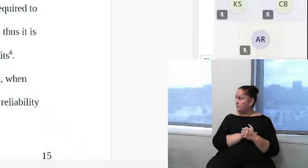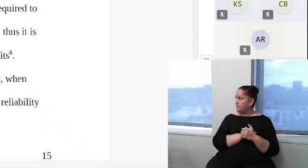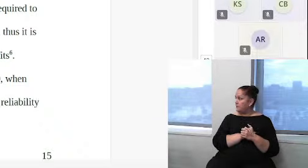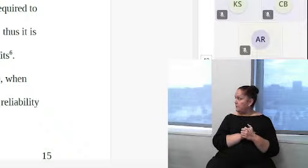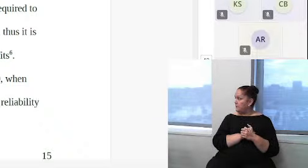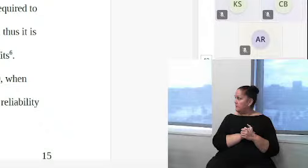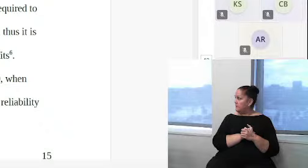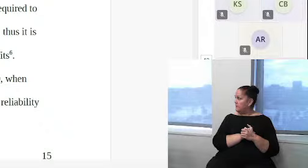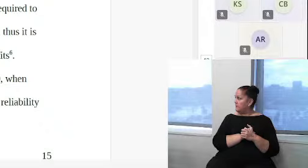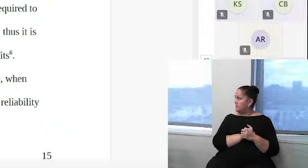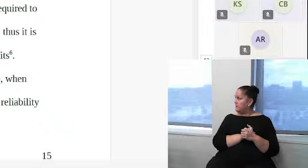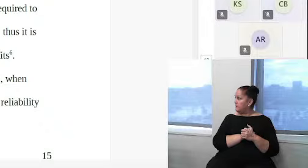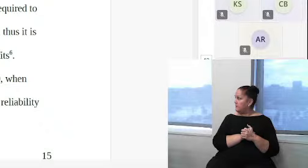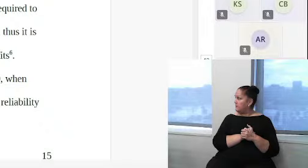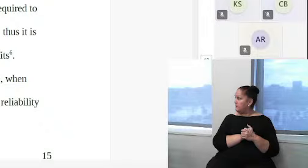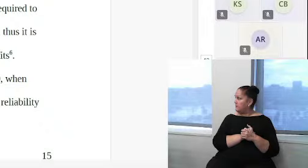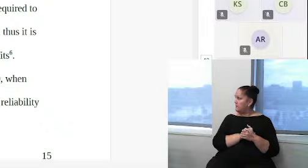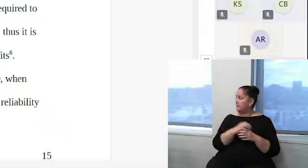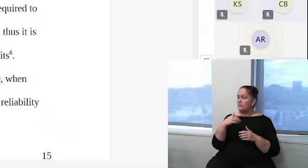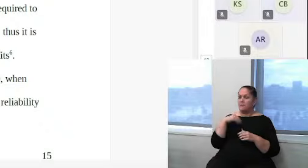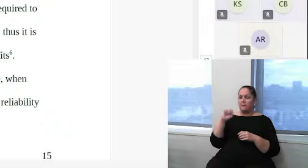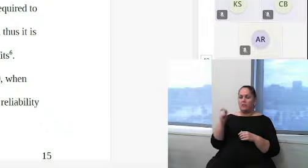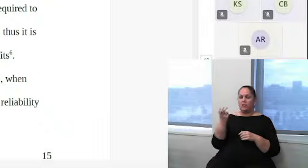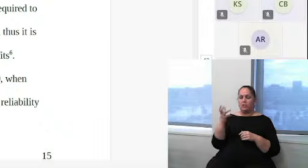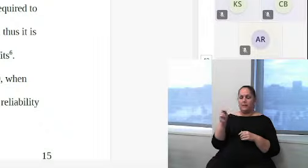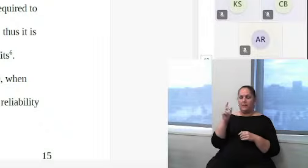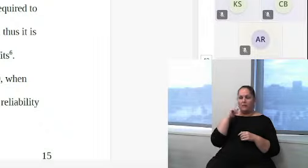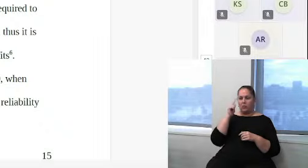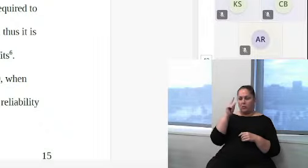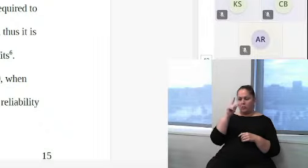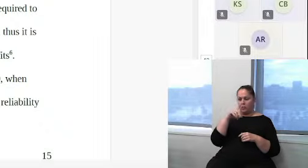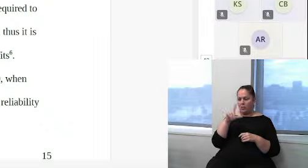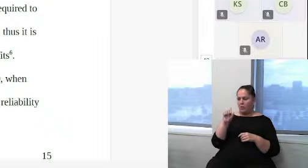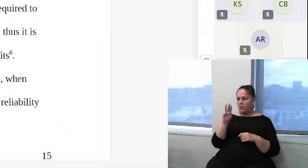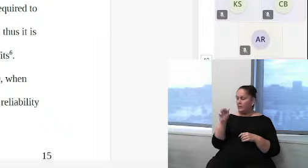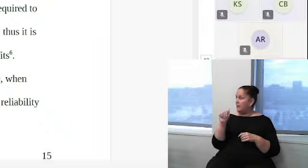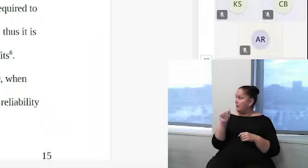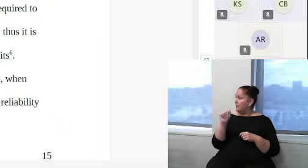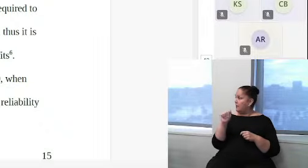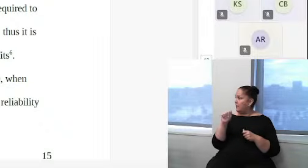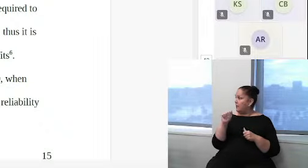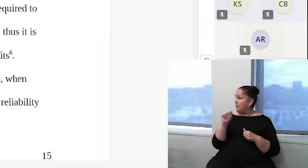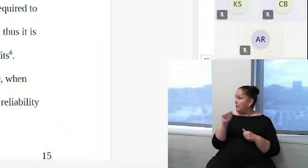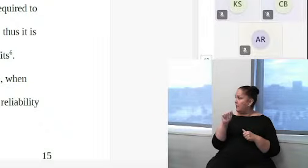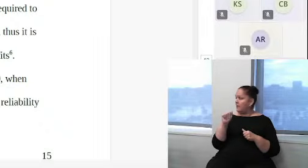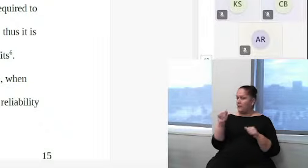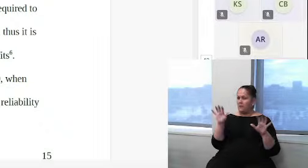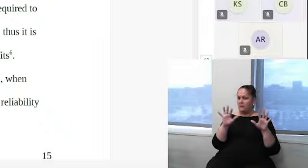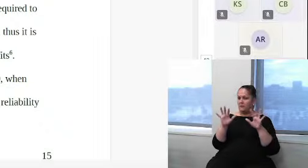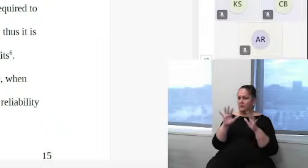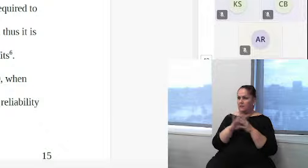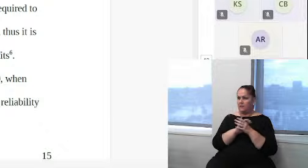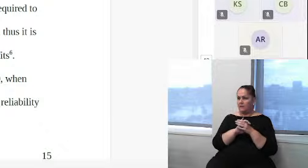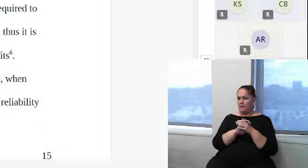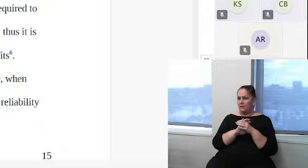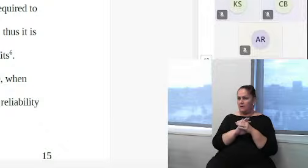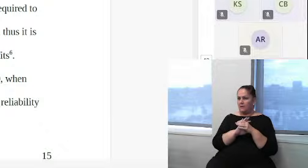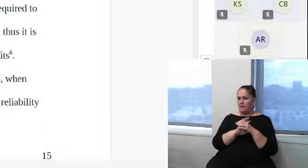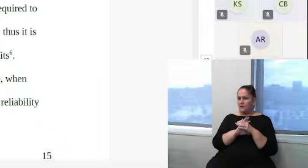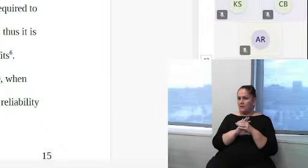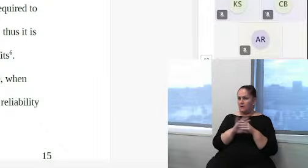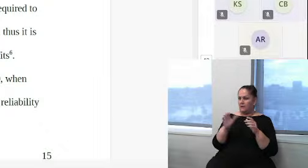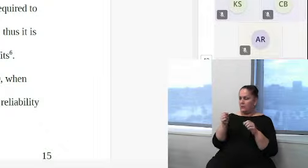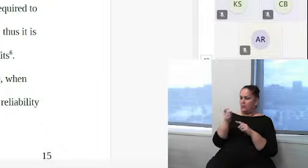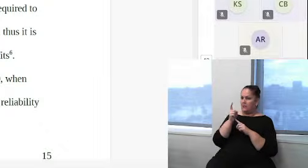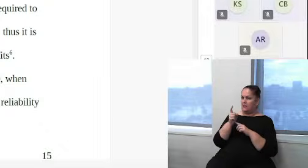Mr. Hebling, Sir? John Sherman, Um, for Luma. Sir? Mr. I'm Brady, not just- crossing I'd Mr. ask Sherman. Mr. Sherman